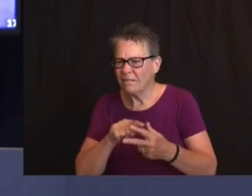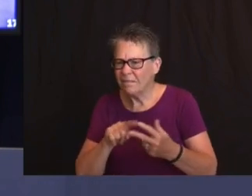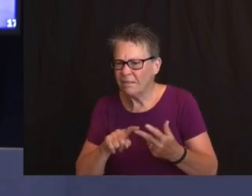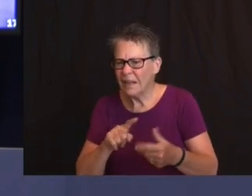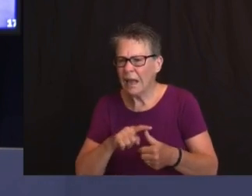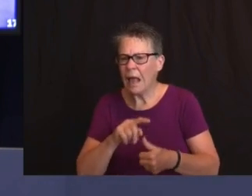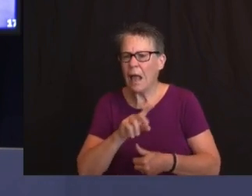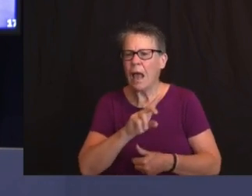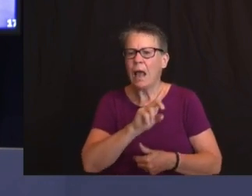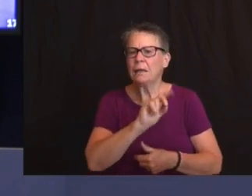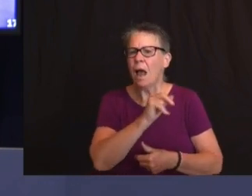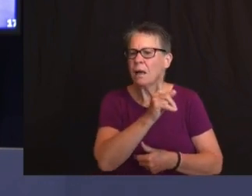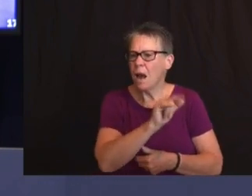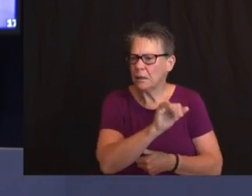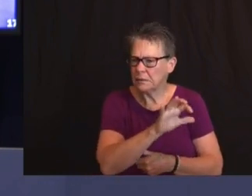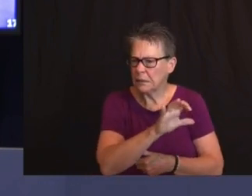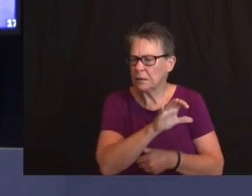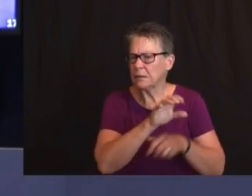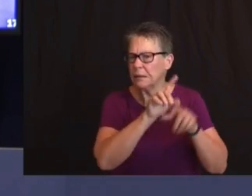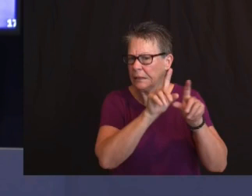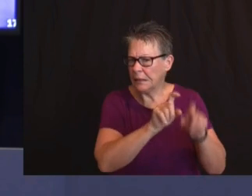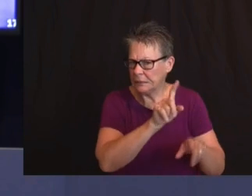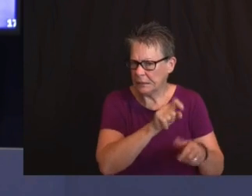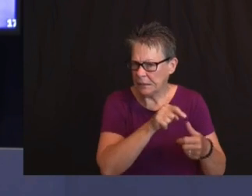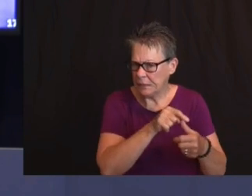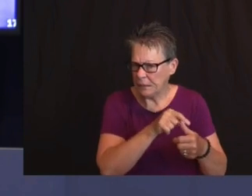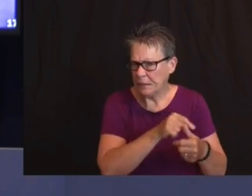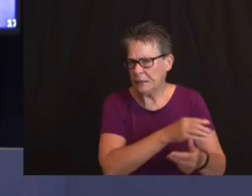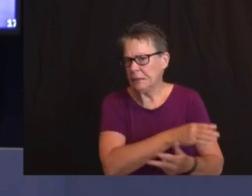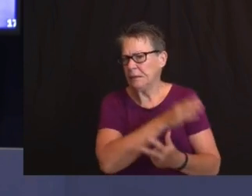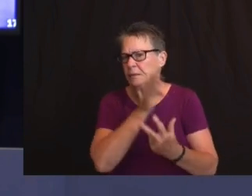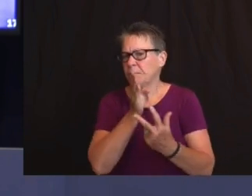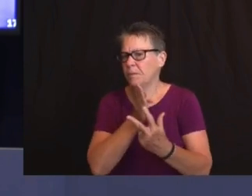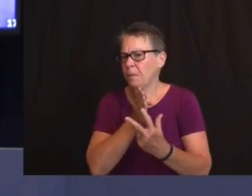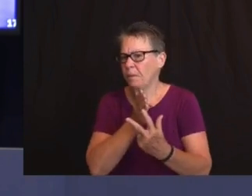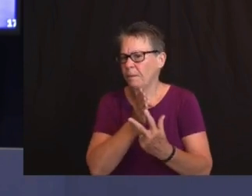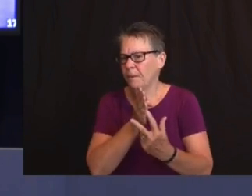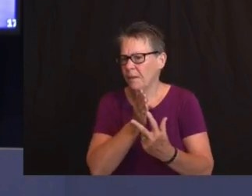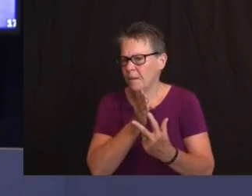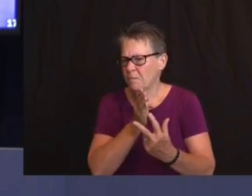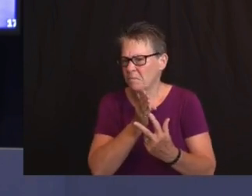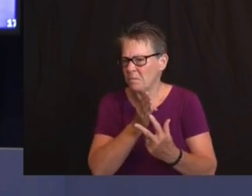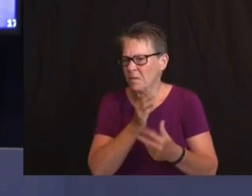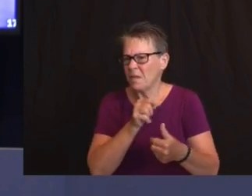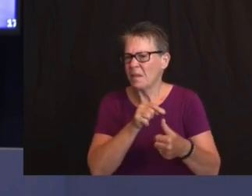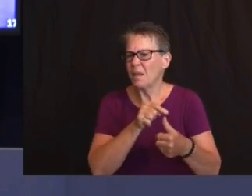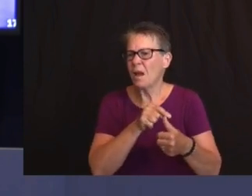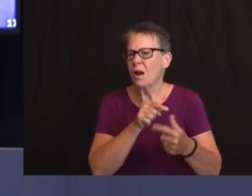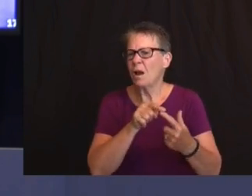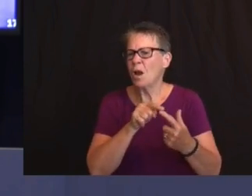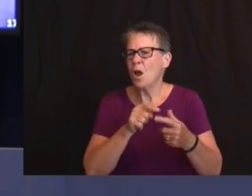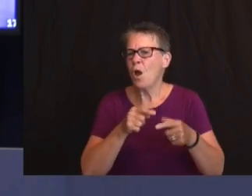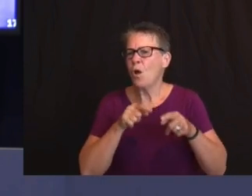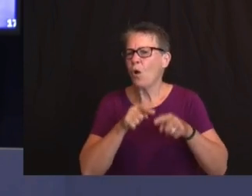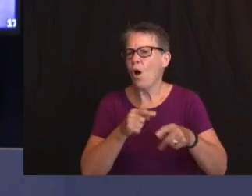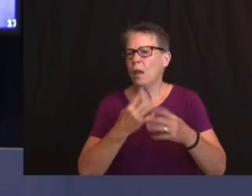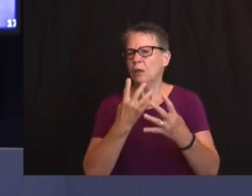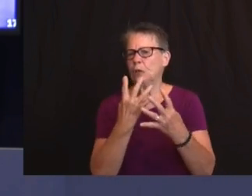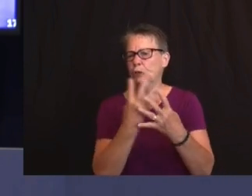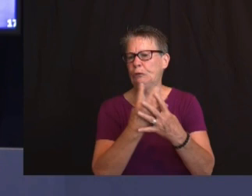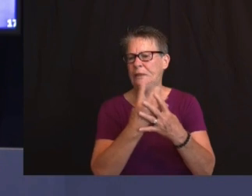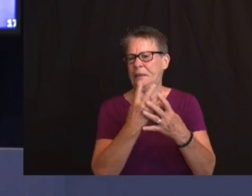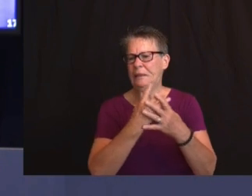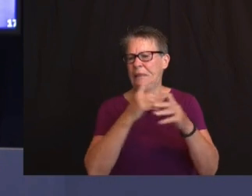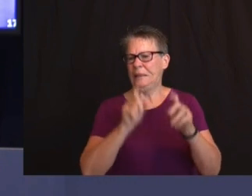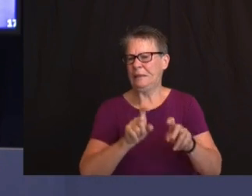primarily symptomatic individuals or those who have been exposed to COVID-19, and then screening testing, in which entire